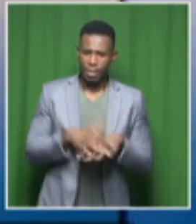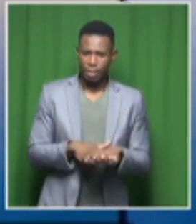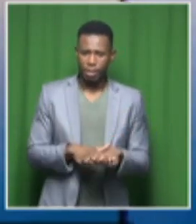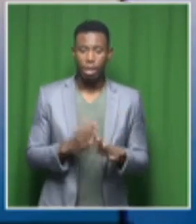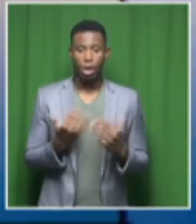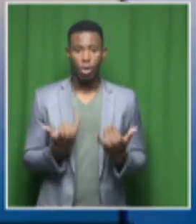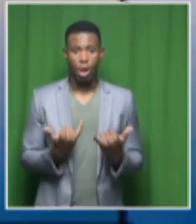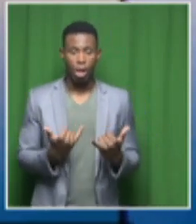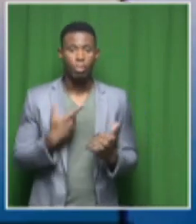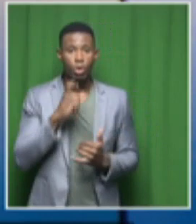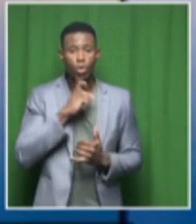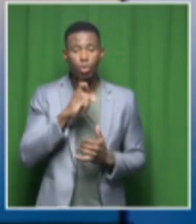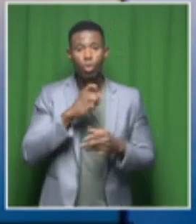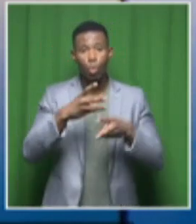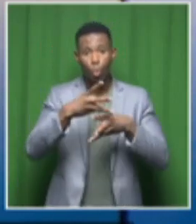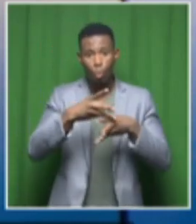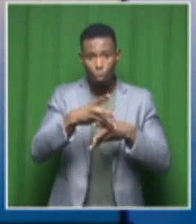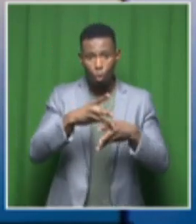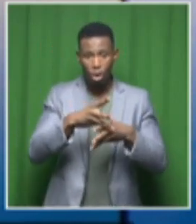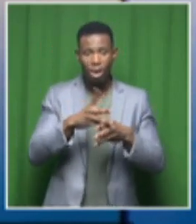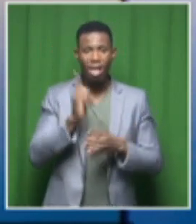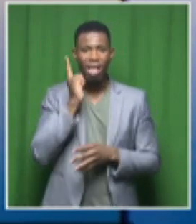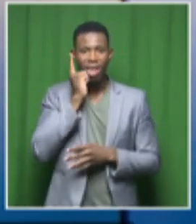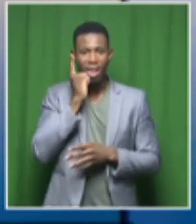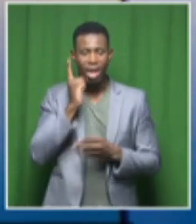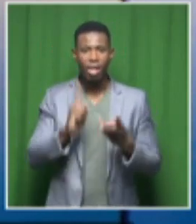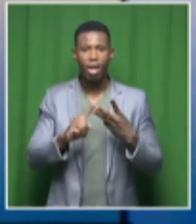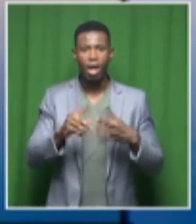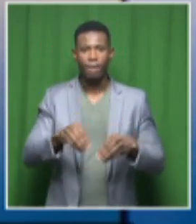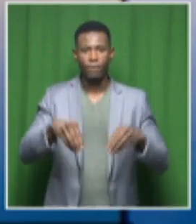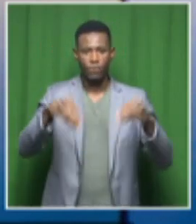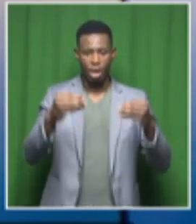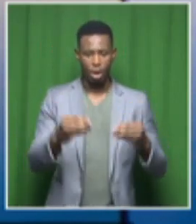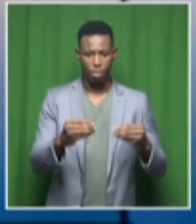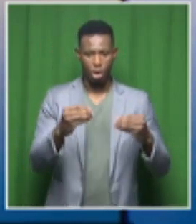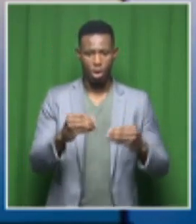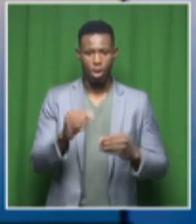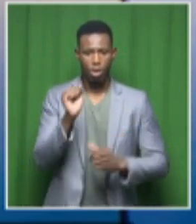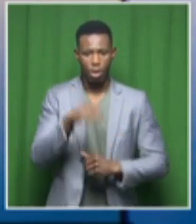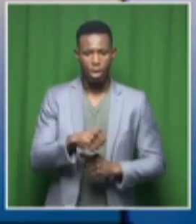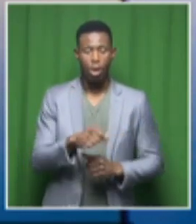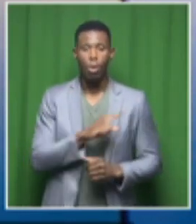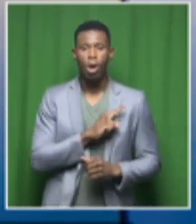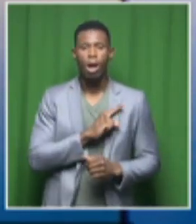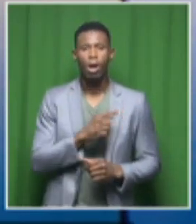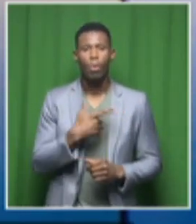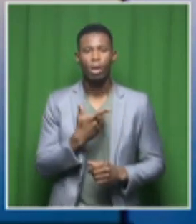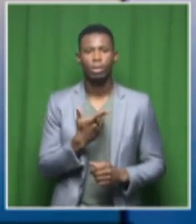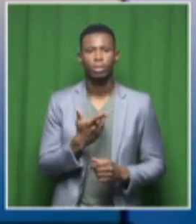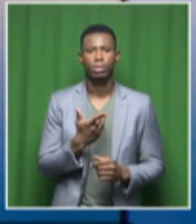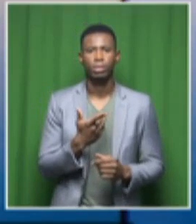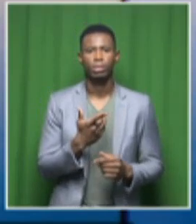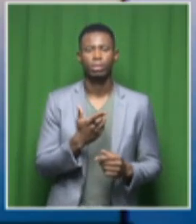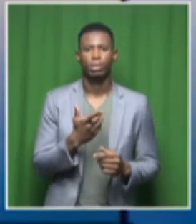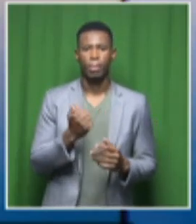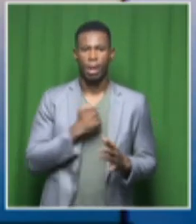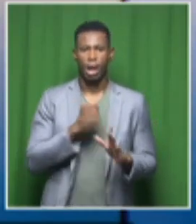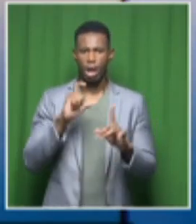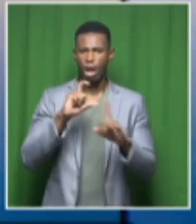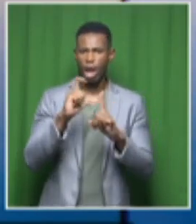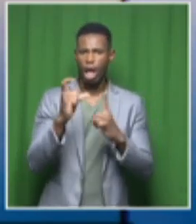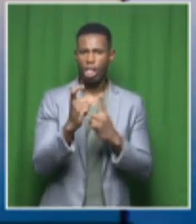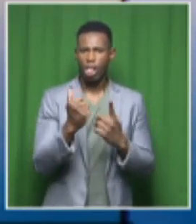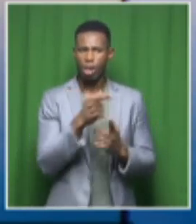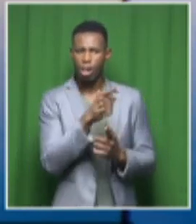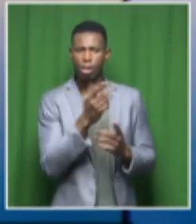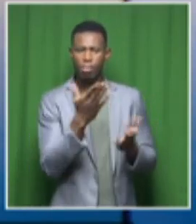is wood, leather, and fabric, is to reference the culture that I have taken my inspiration